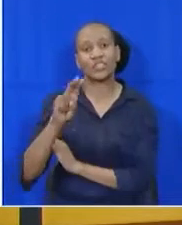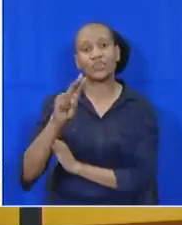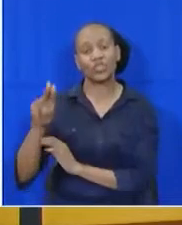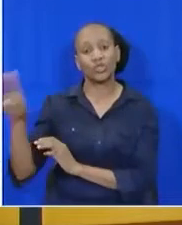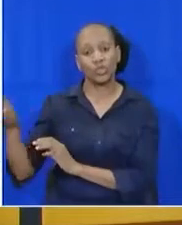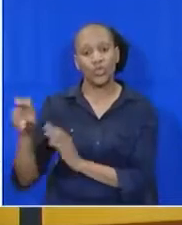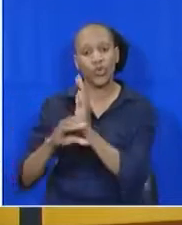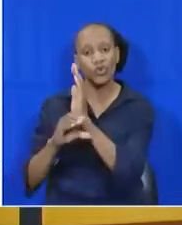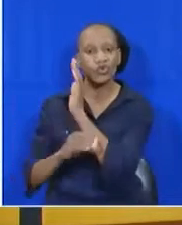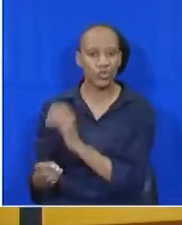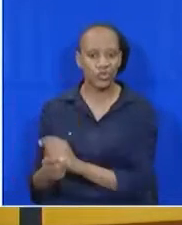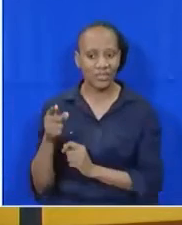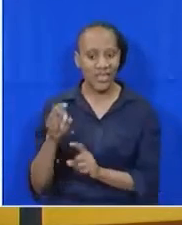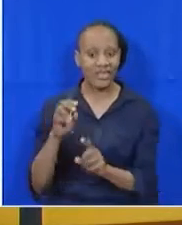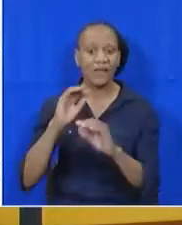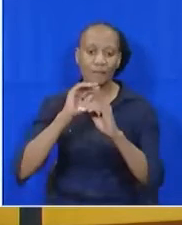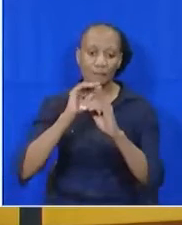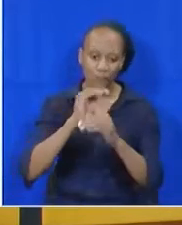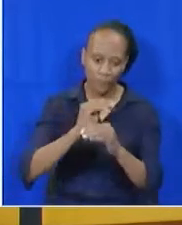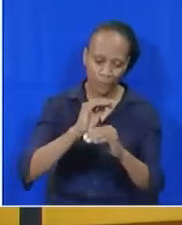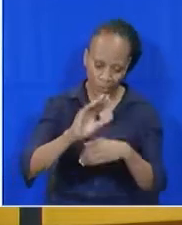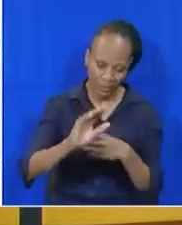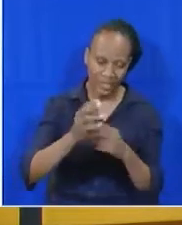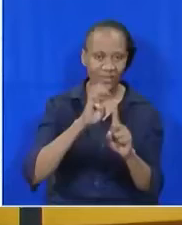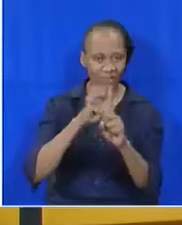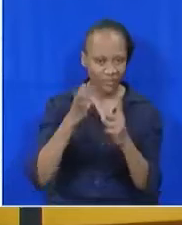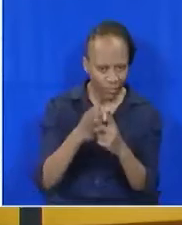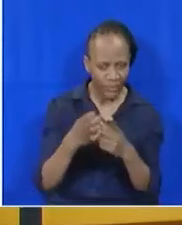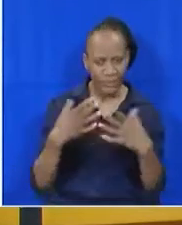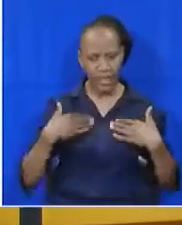an environment that is not harmful to health